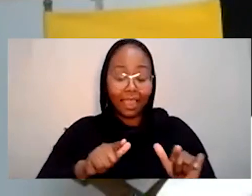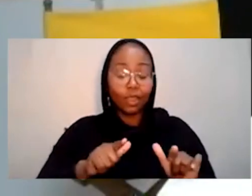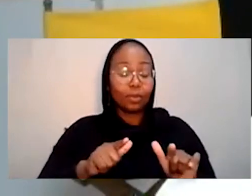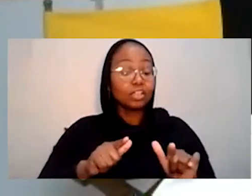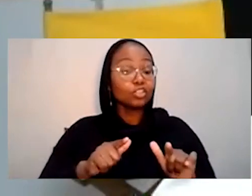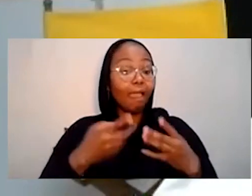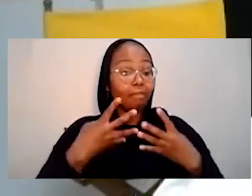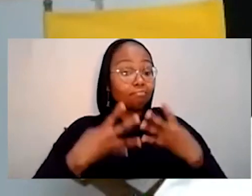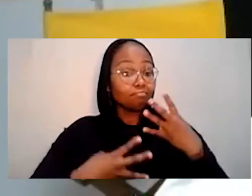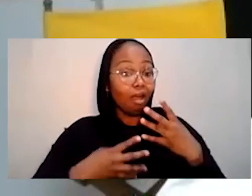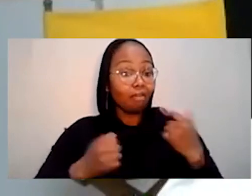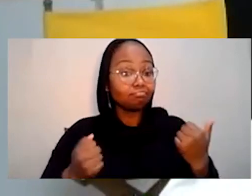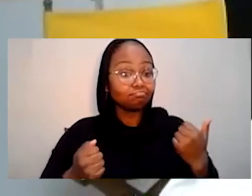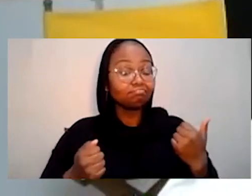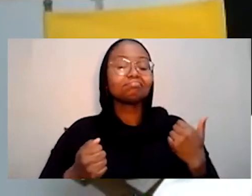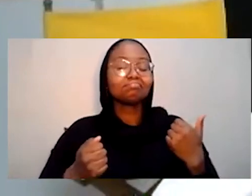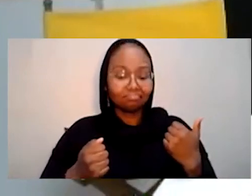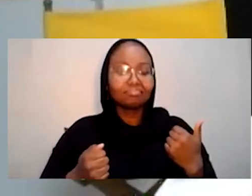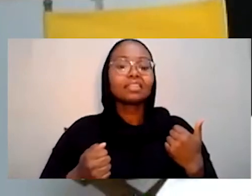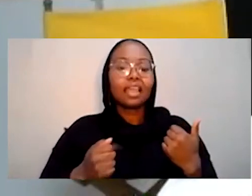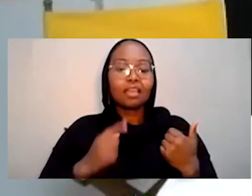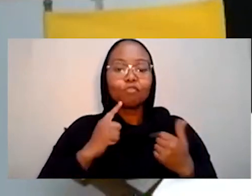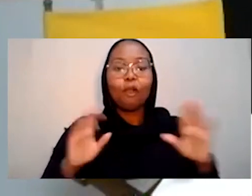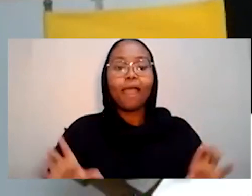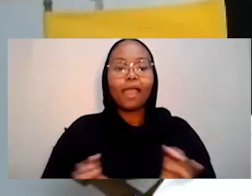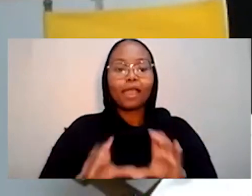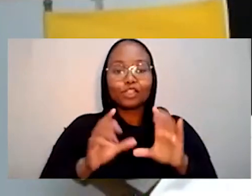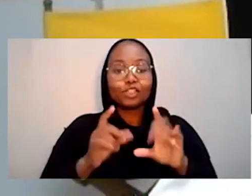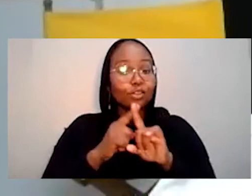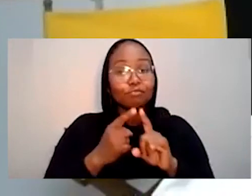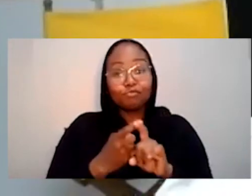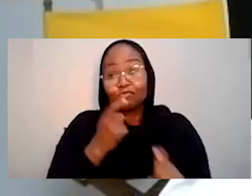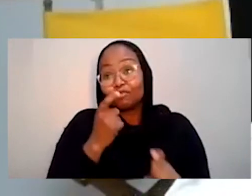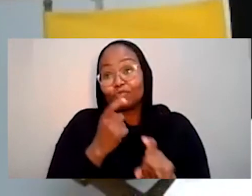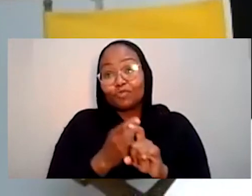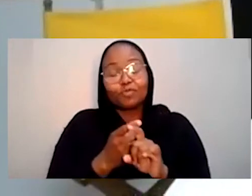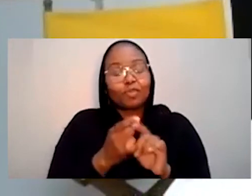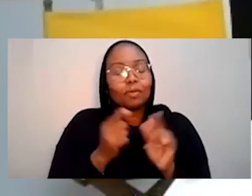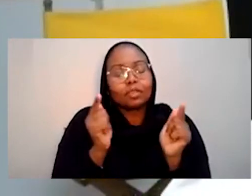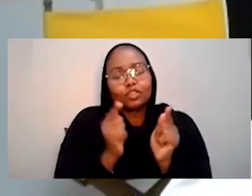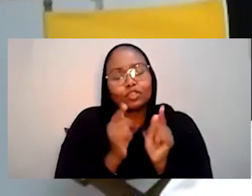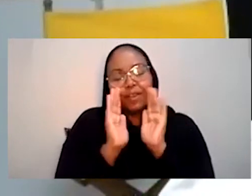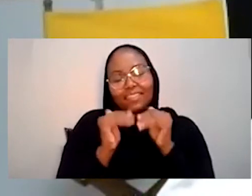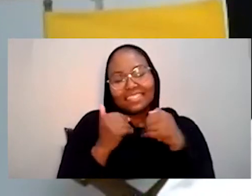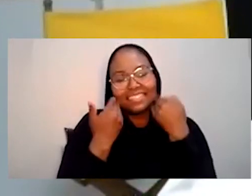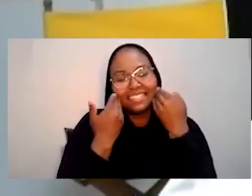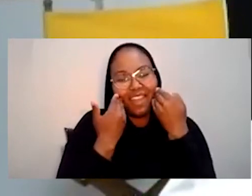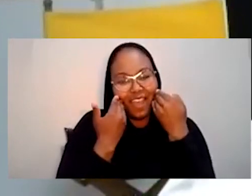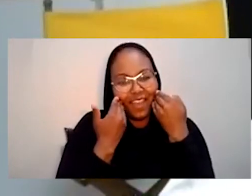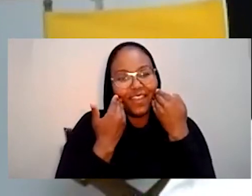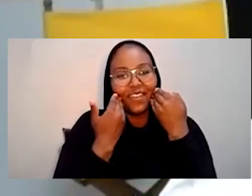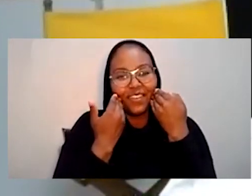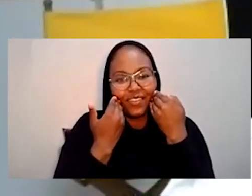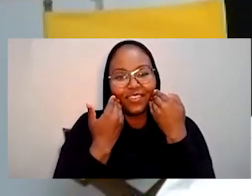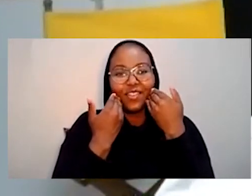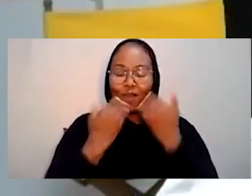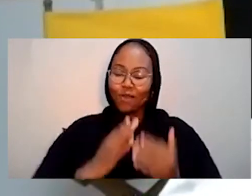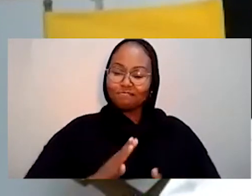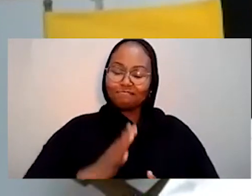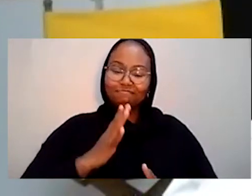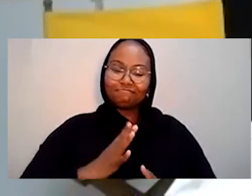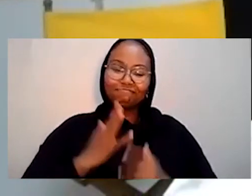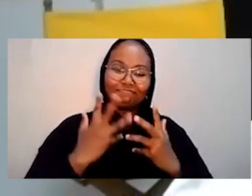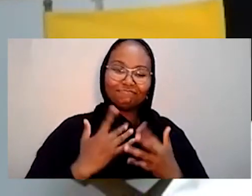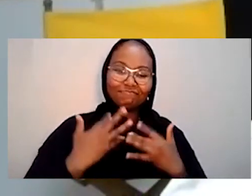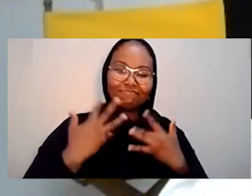in friendship and action. From the littlest smile to the grandest gestures, we have each other's hearts